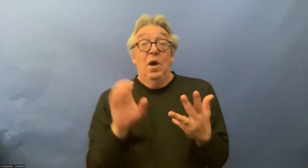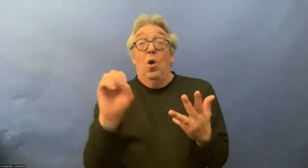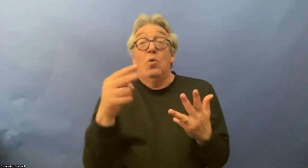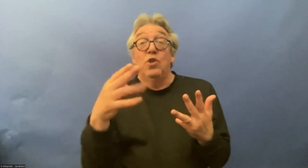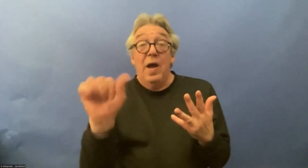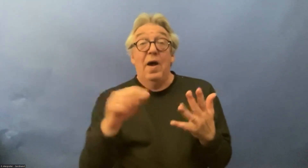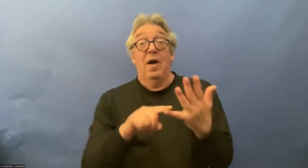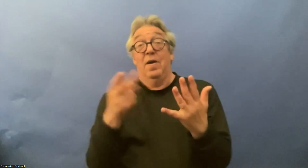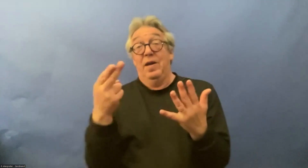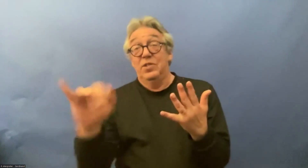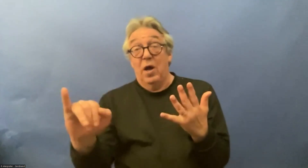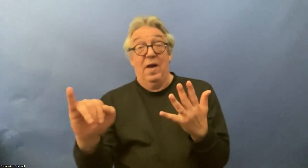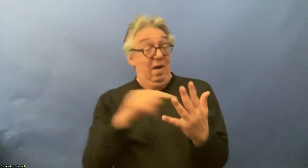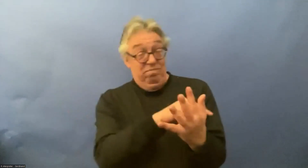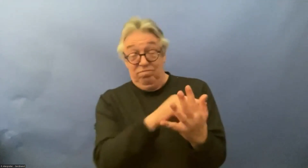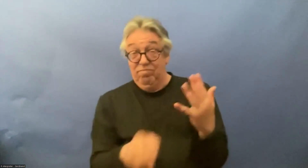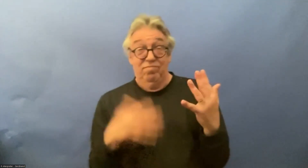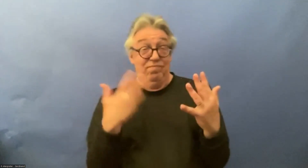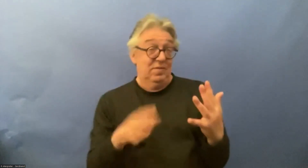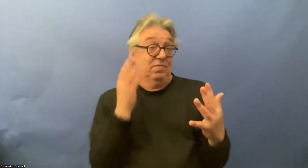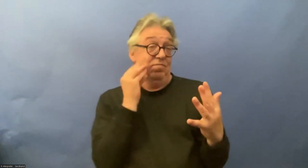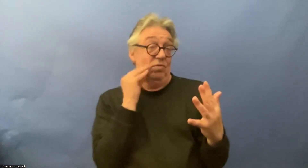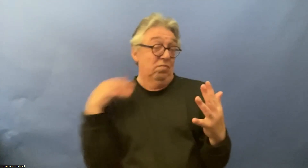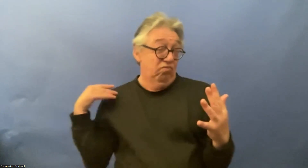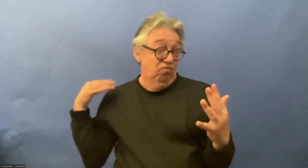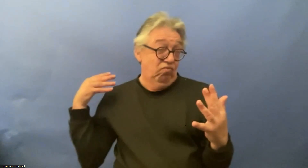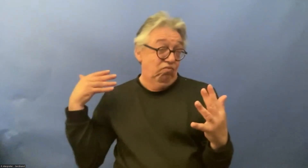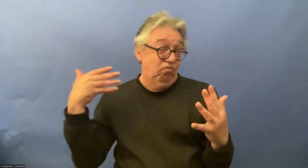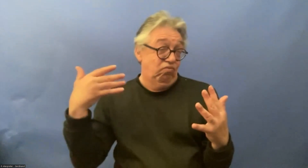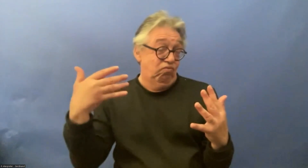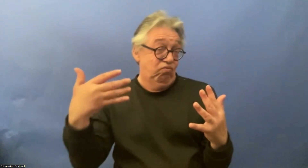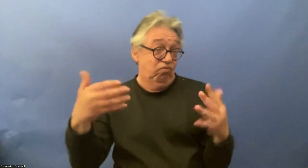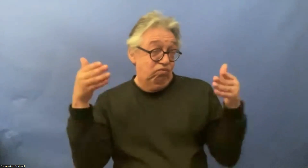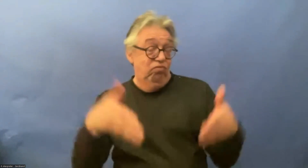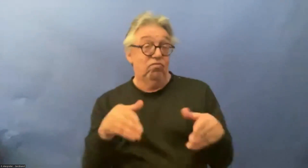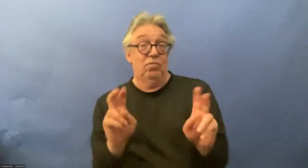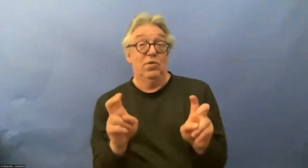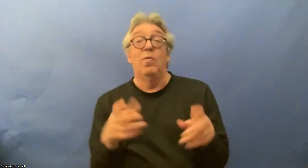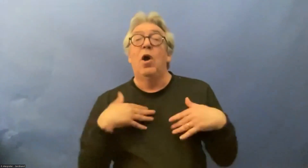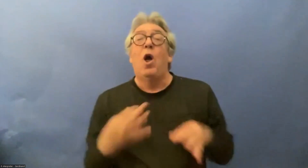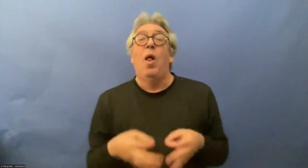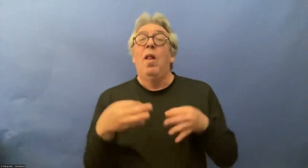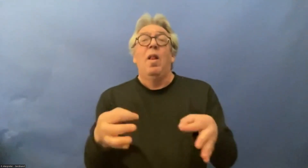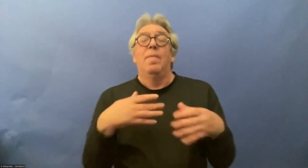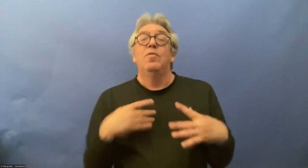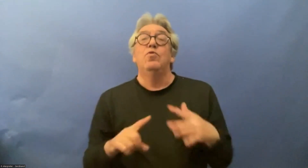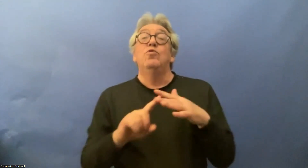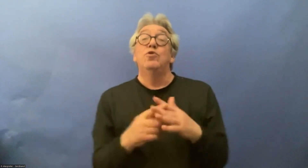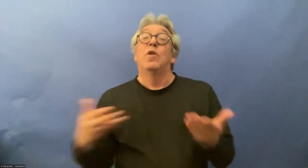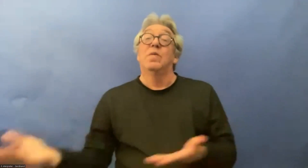HI, who have been working greatly on this issue. Without further ado, I will start with